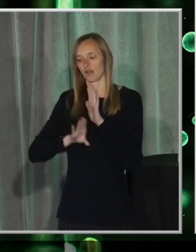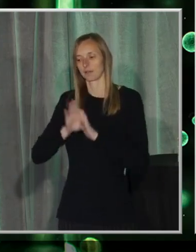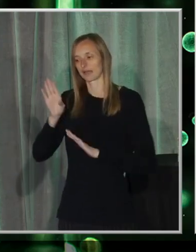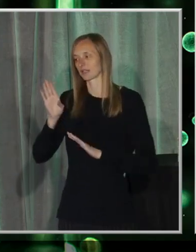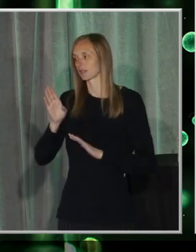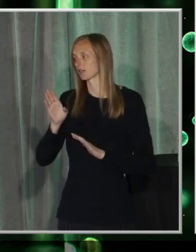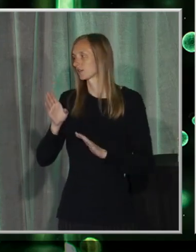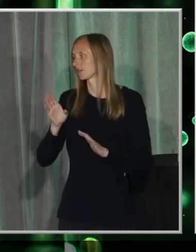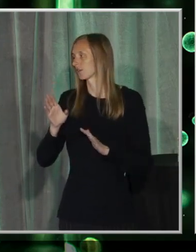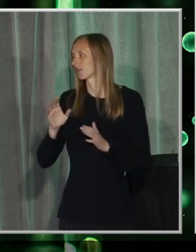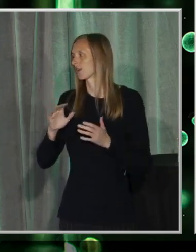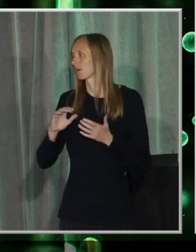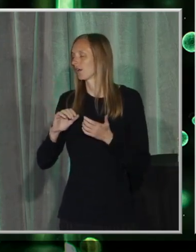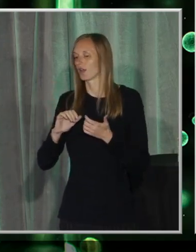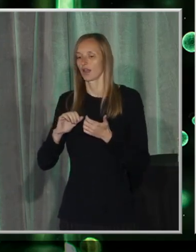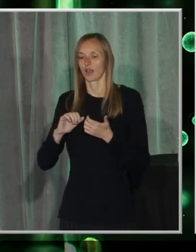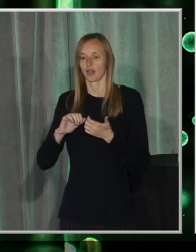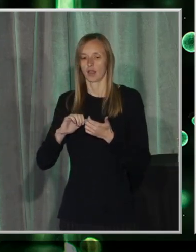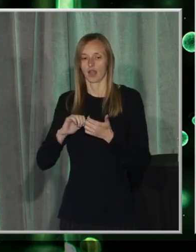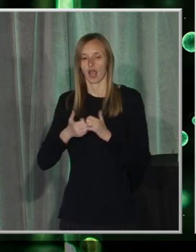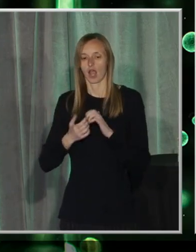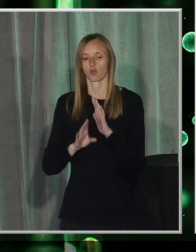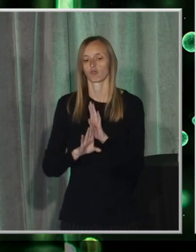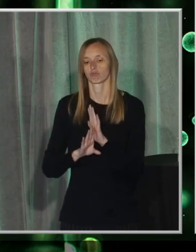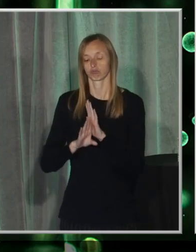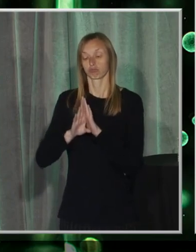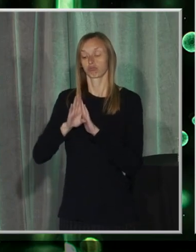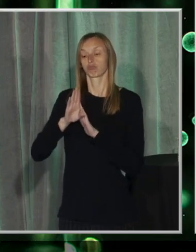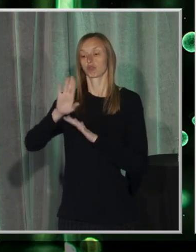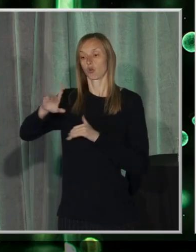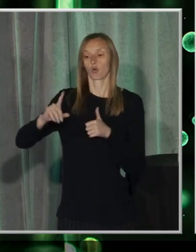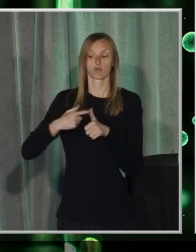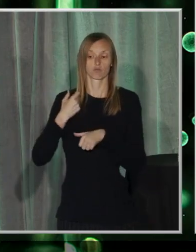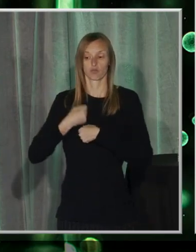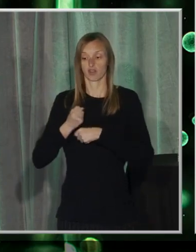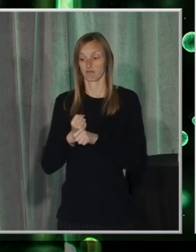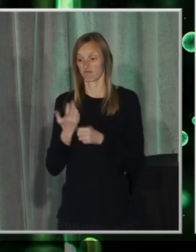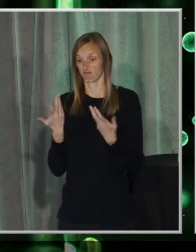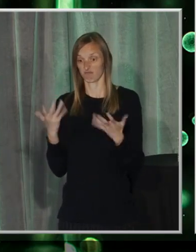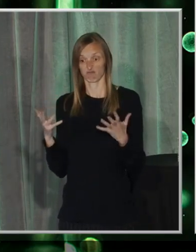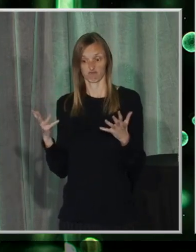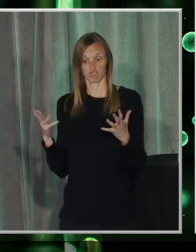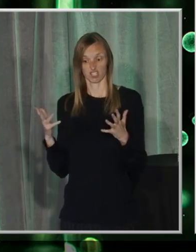of how mature your prototyping is. Have you managed to develop,